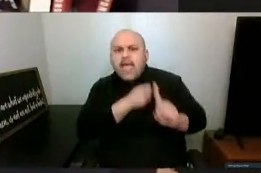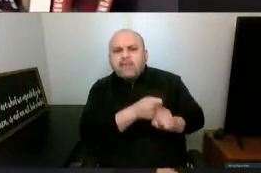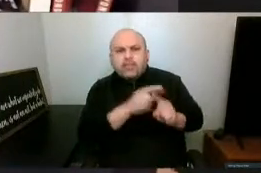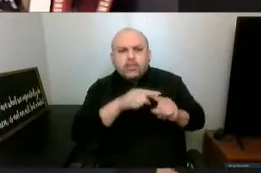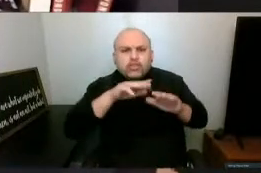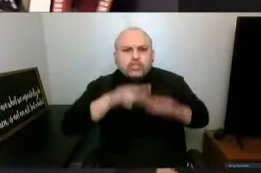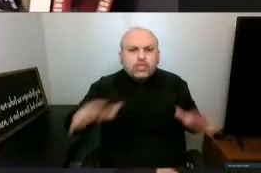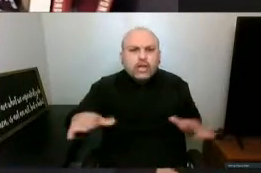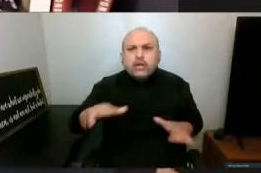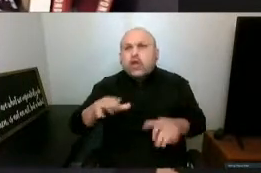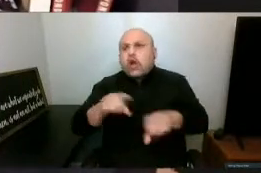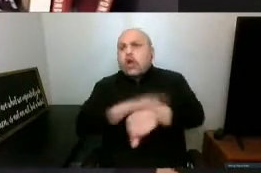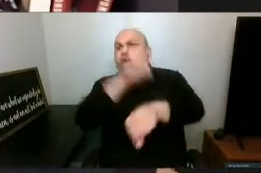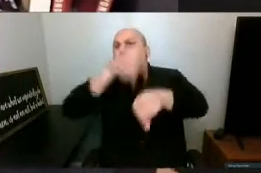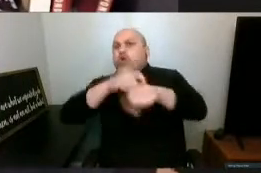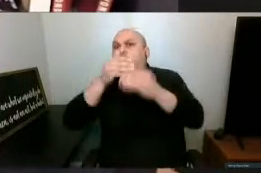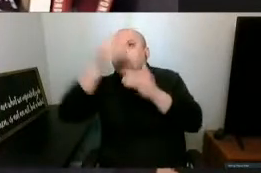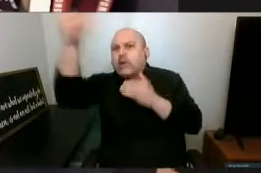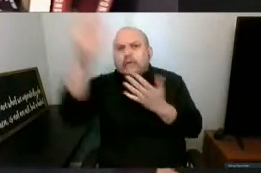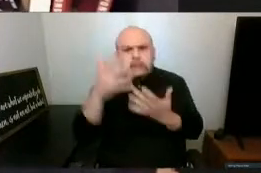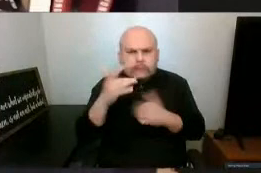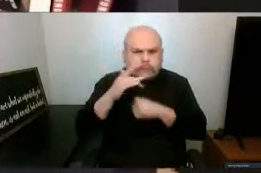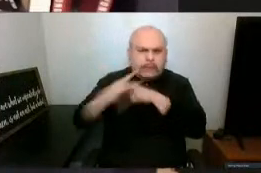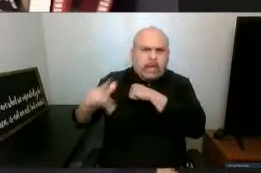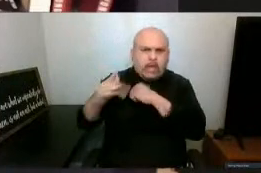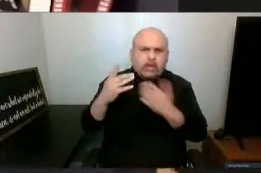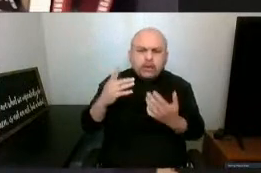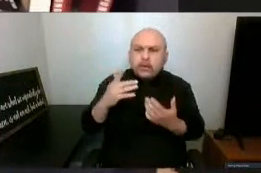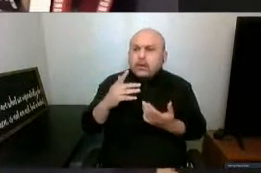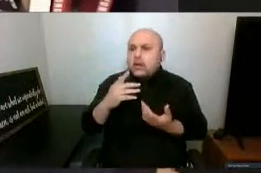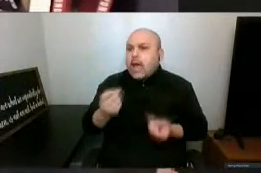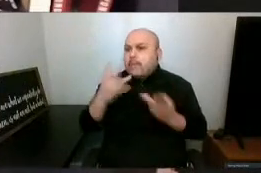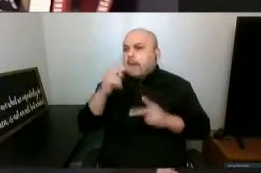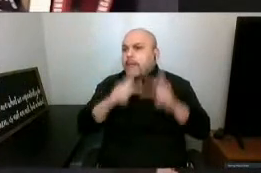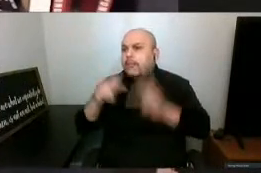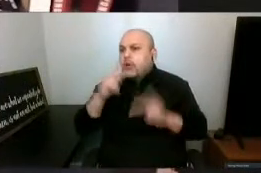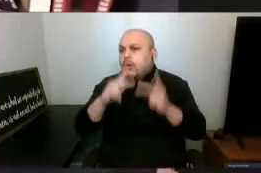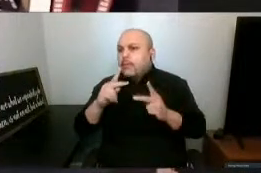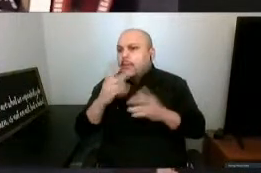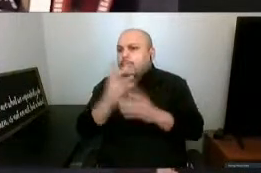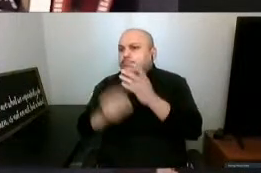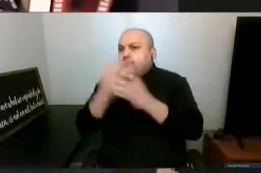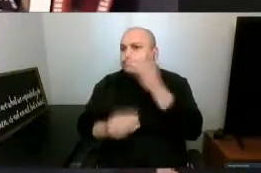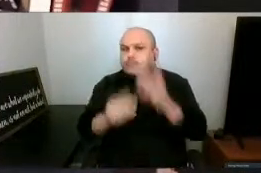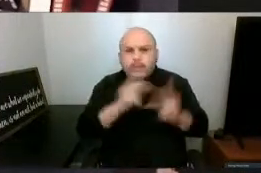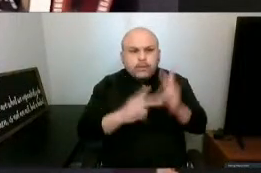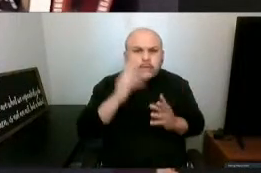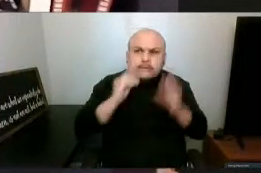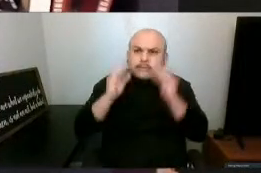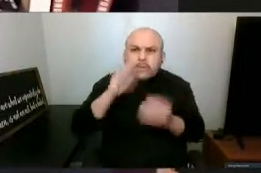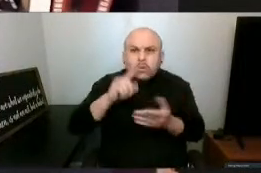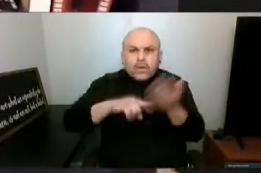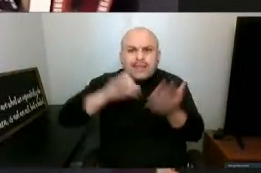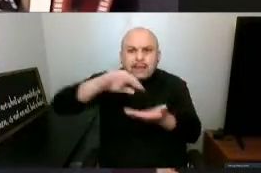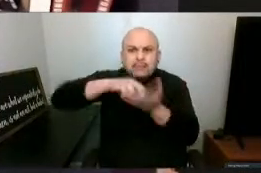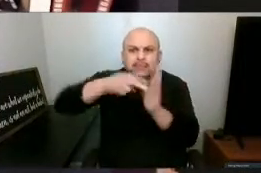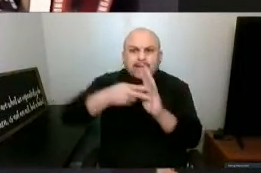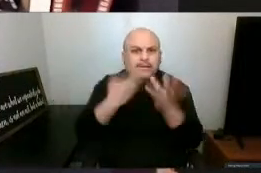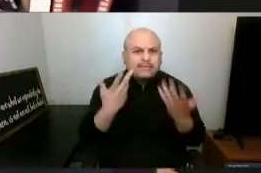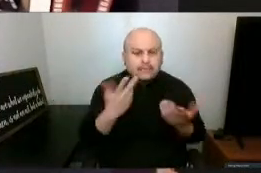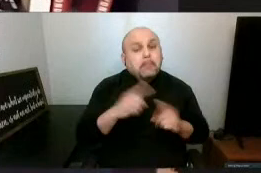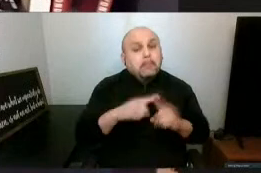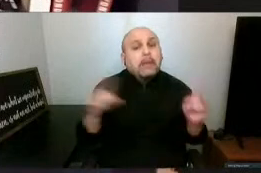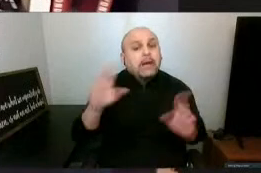long-term, and the number of losses that they have experienced, and then what does that really mean? But what we do know, and